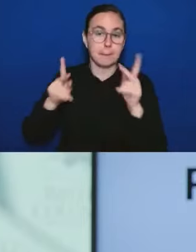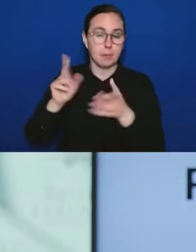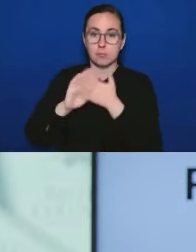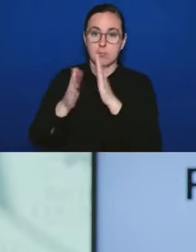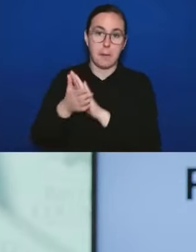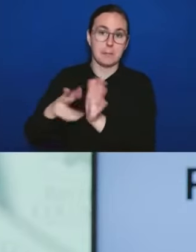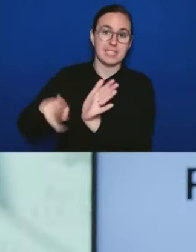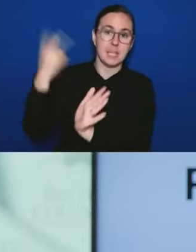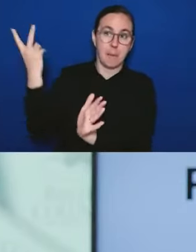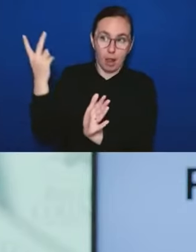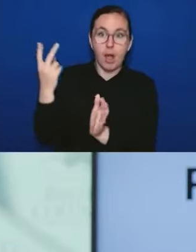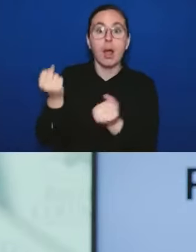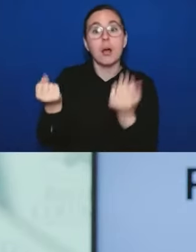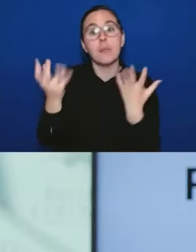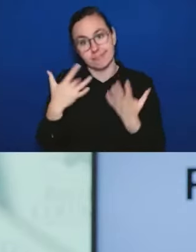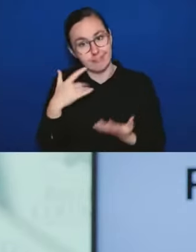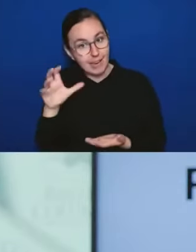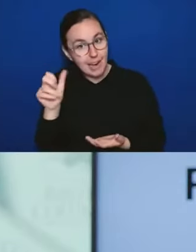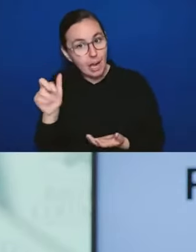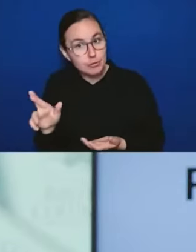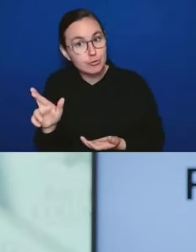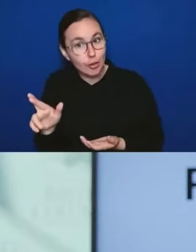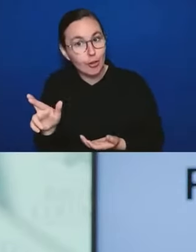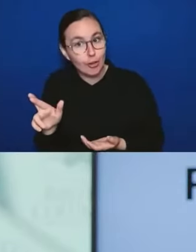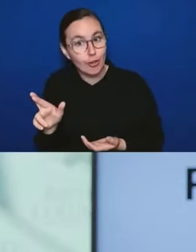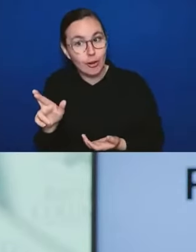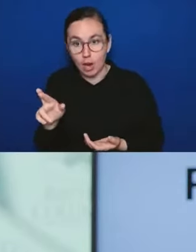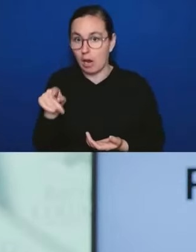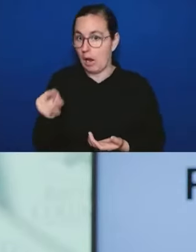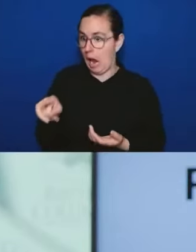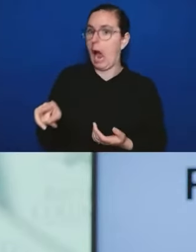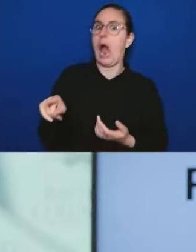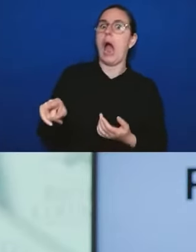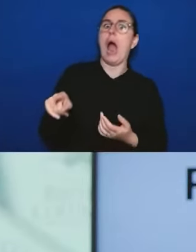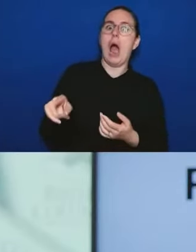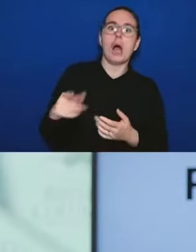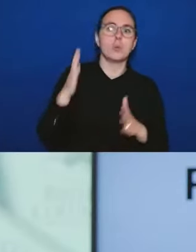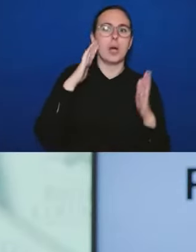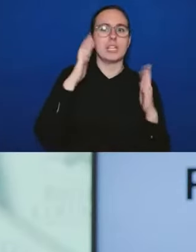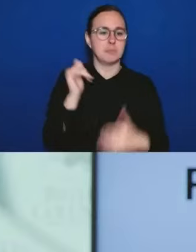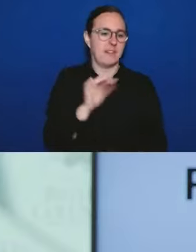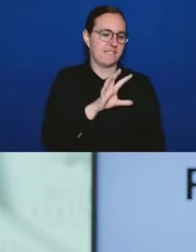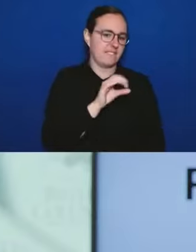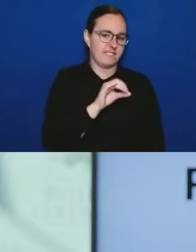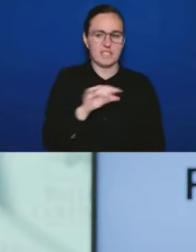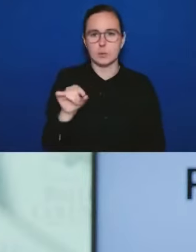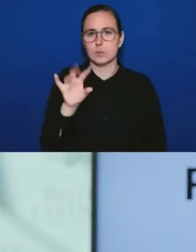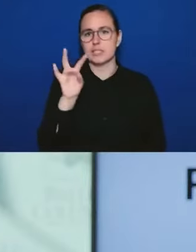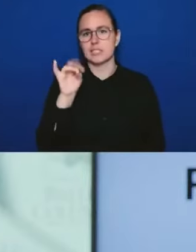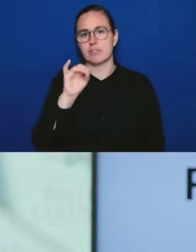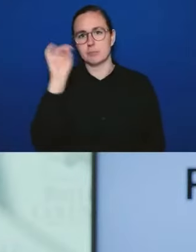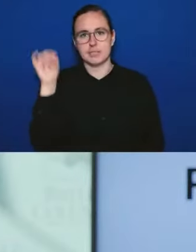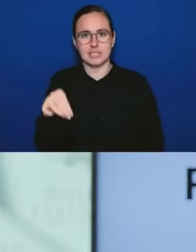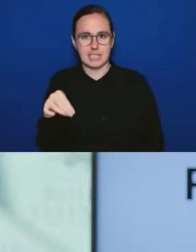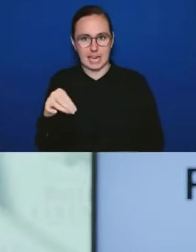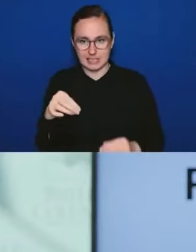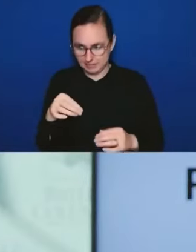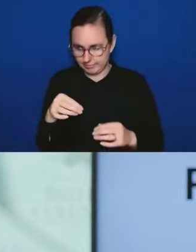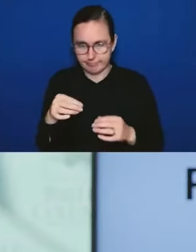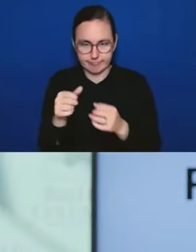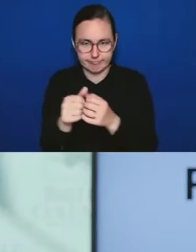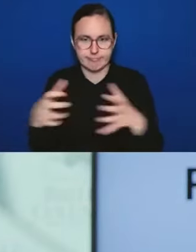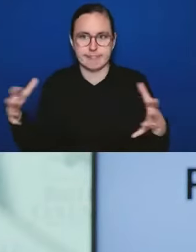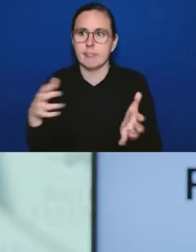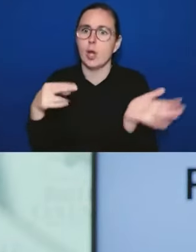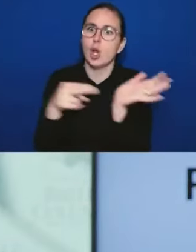we can expect a 50 to 75% increase. And that means we need more specialist nurses, more oncologists, more support